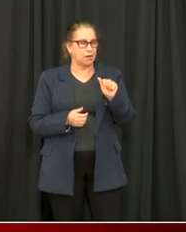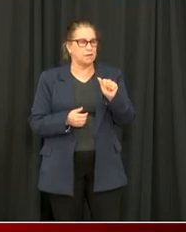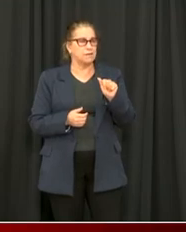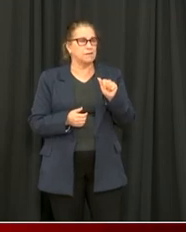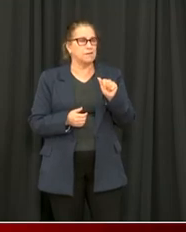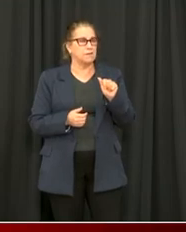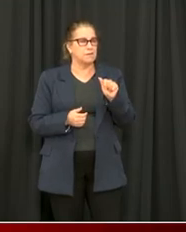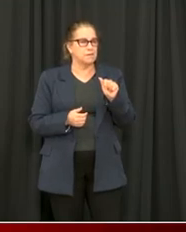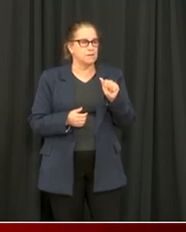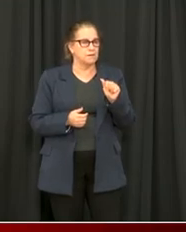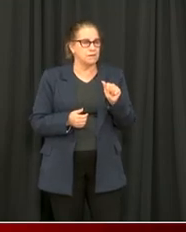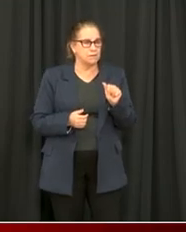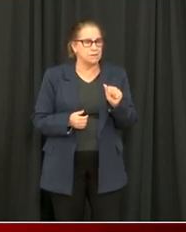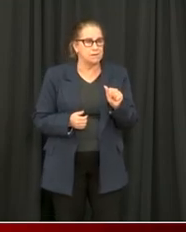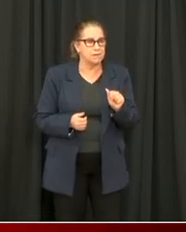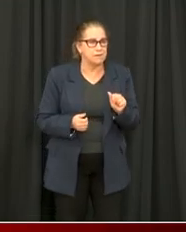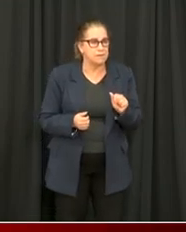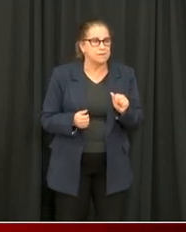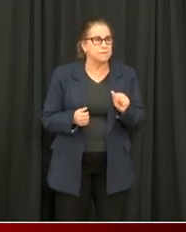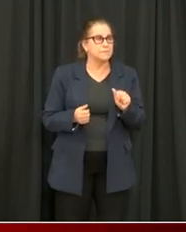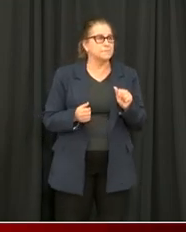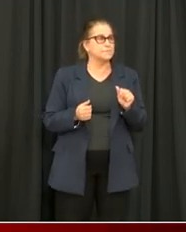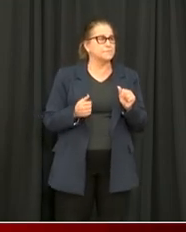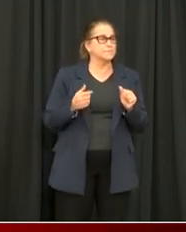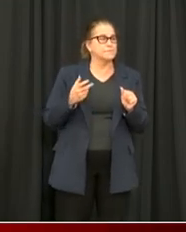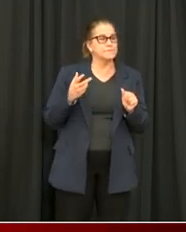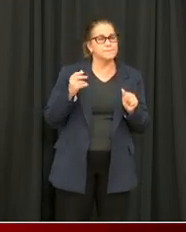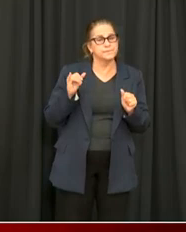is improved. We would also,